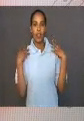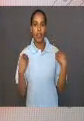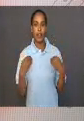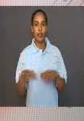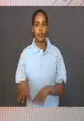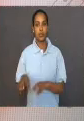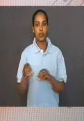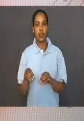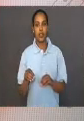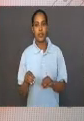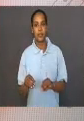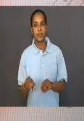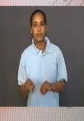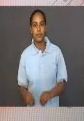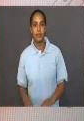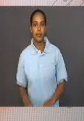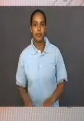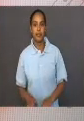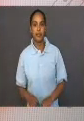Hello, students.